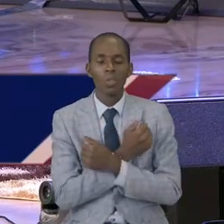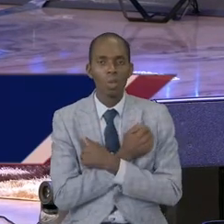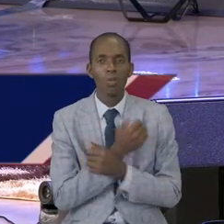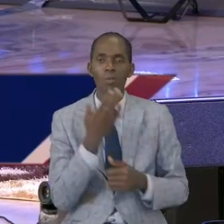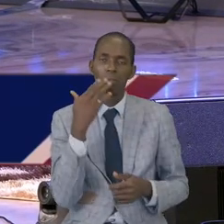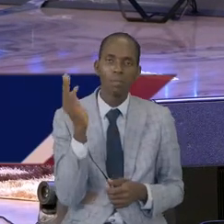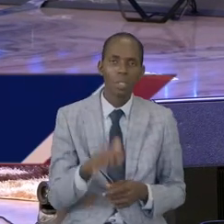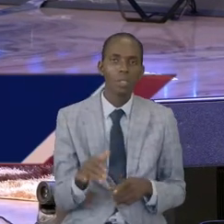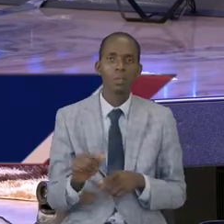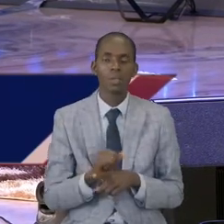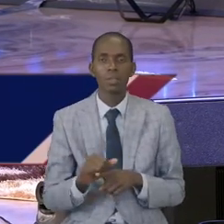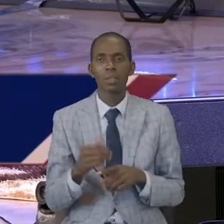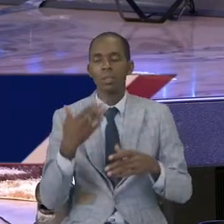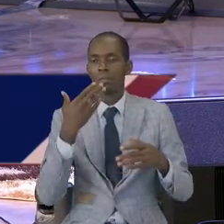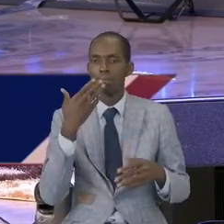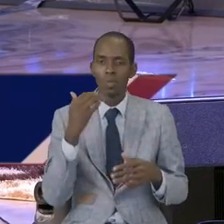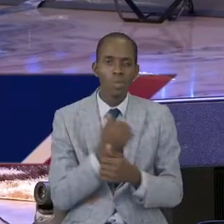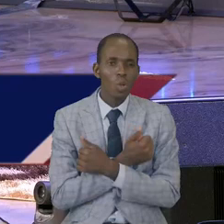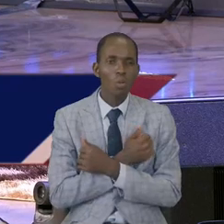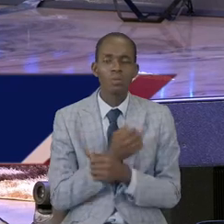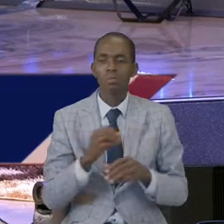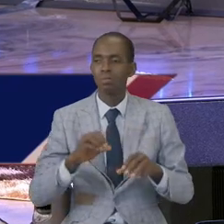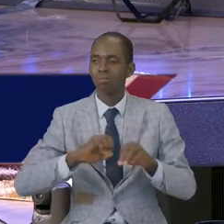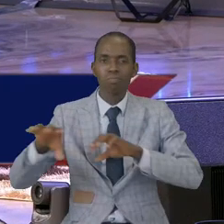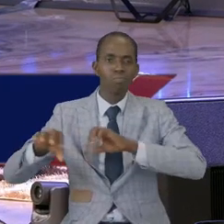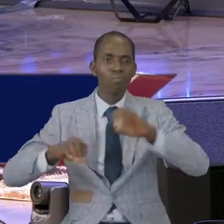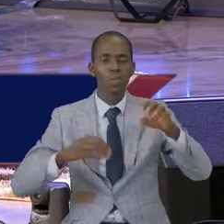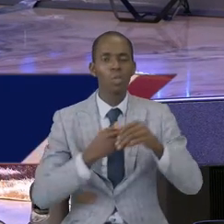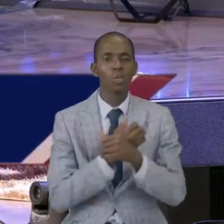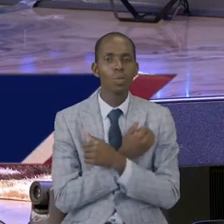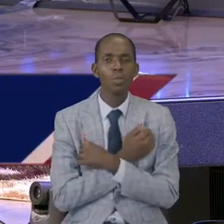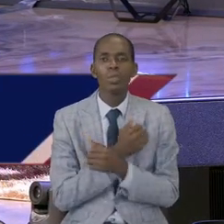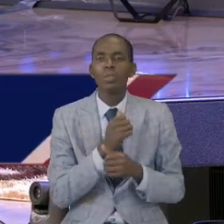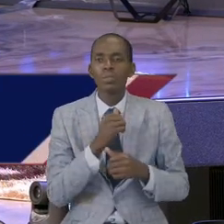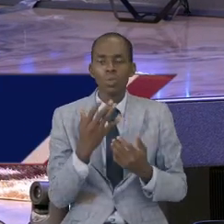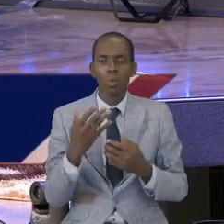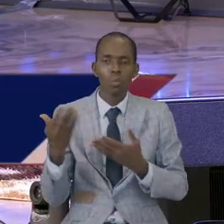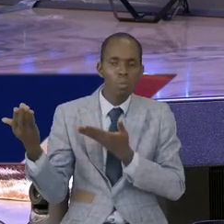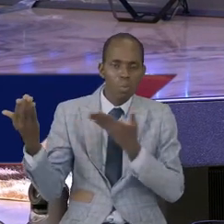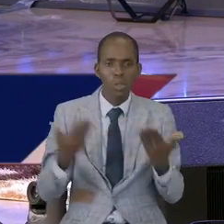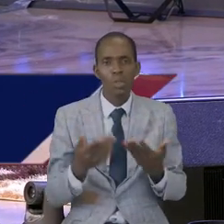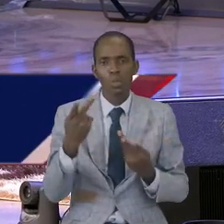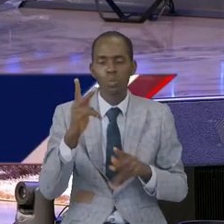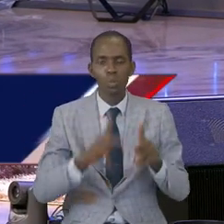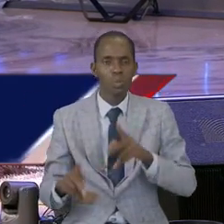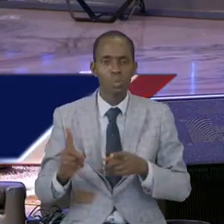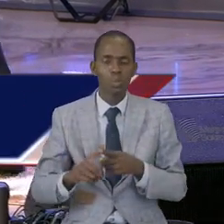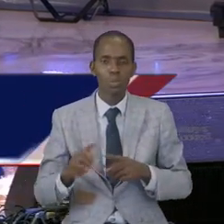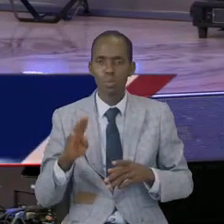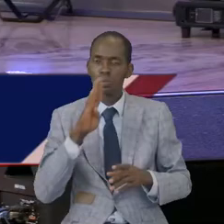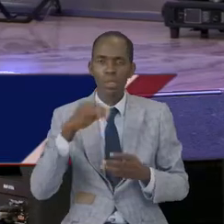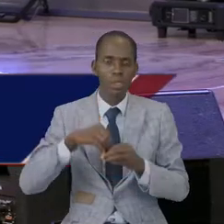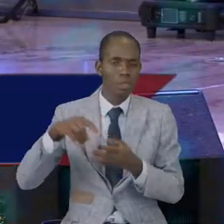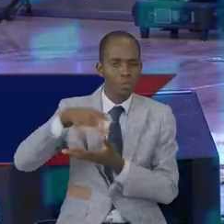He likes discord. He likes scattering. He likes knocking heads together. He